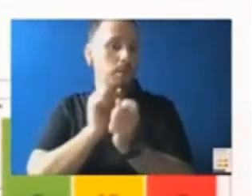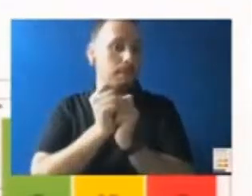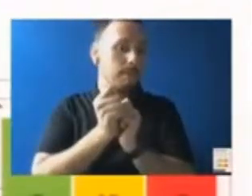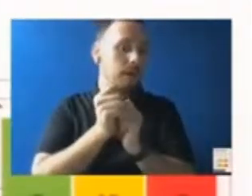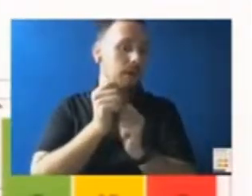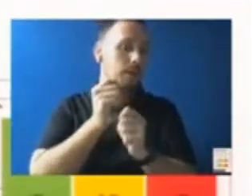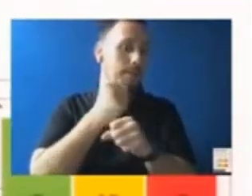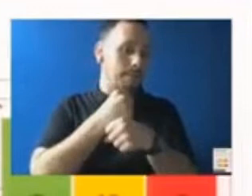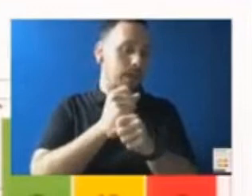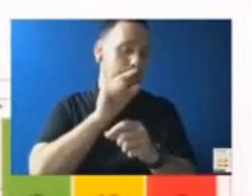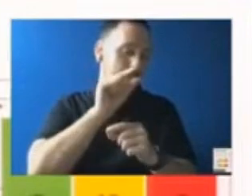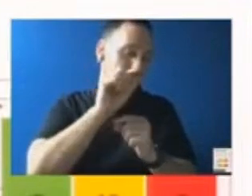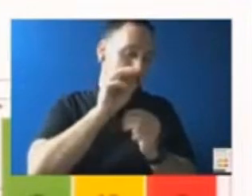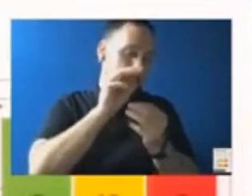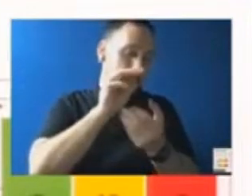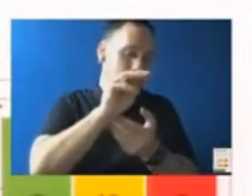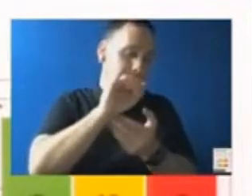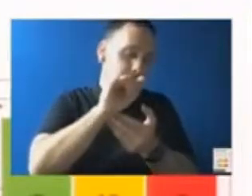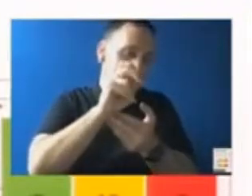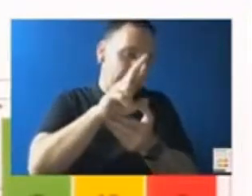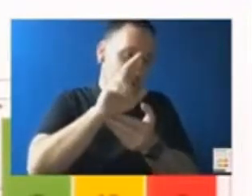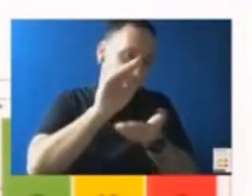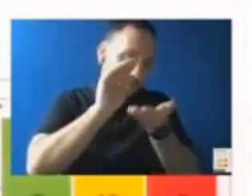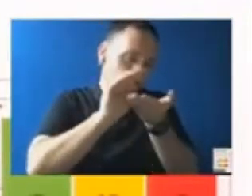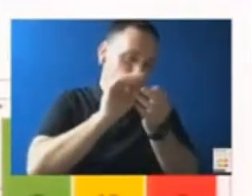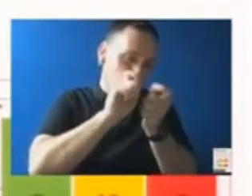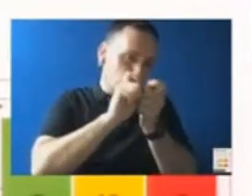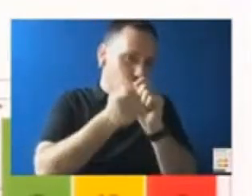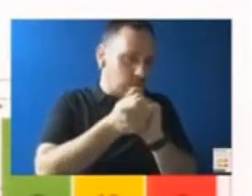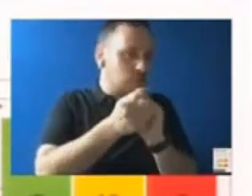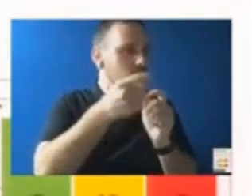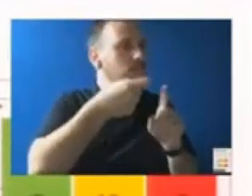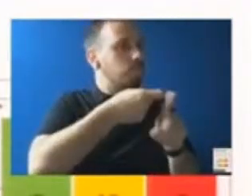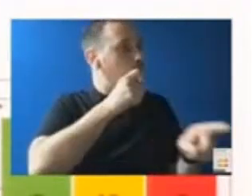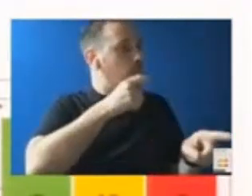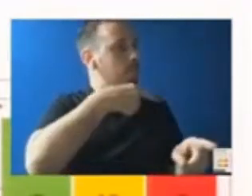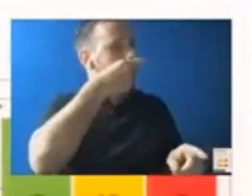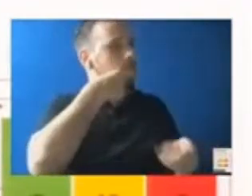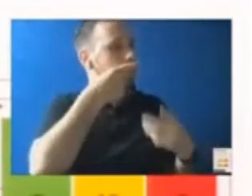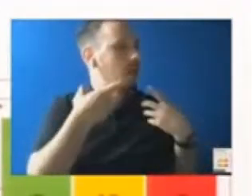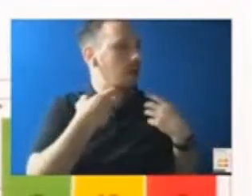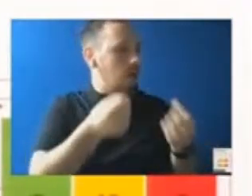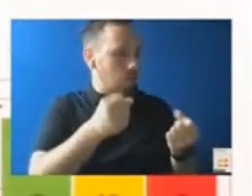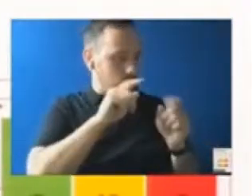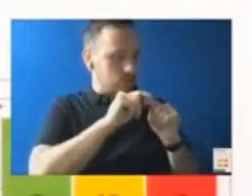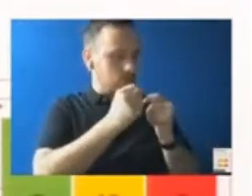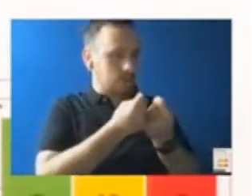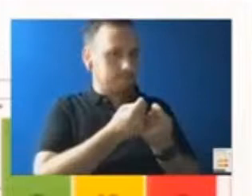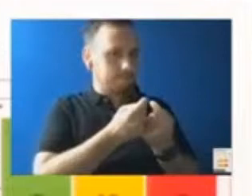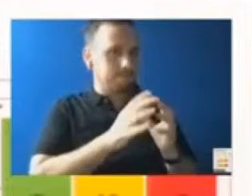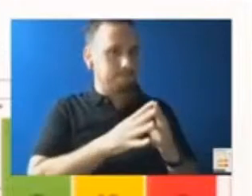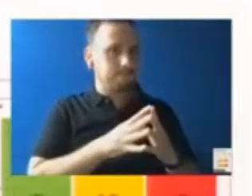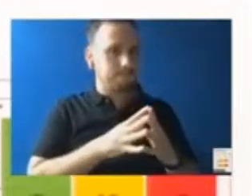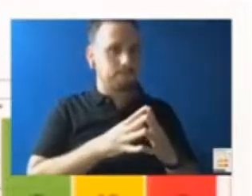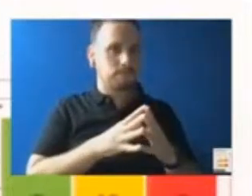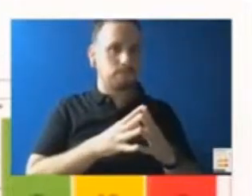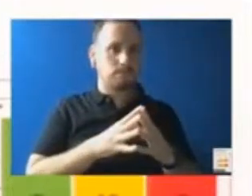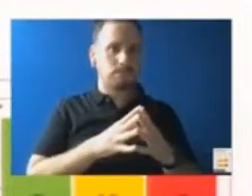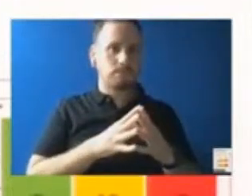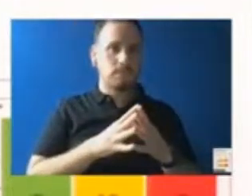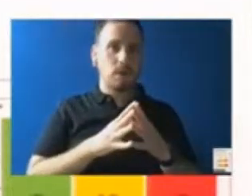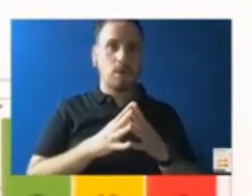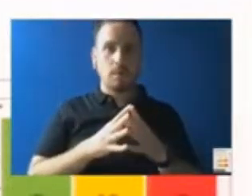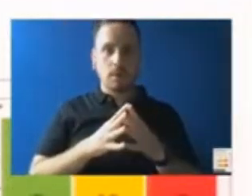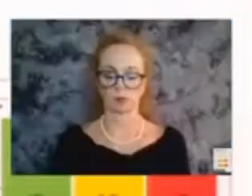upon advice from our public health team. What you want to focus on first is our public